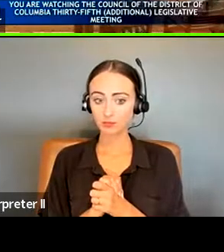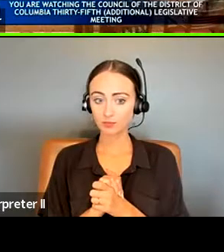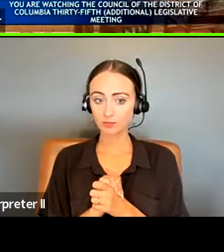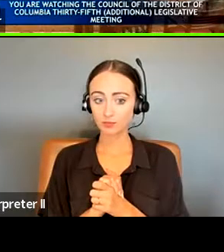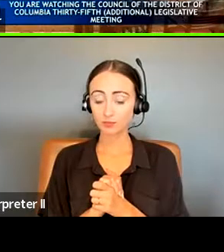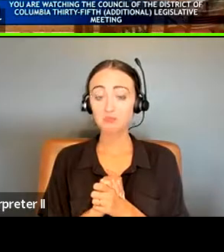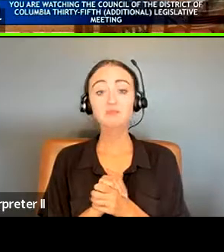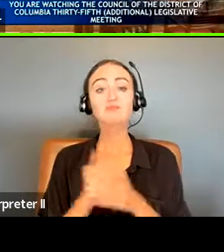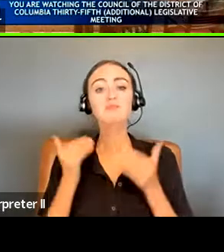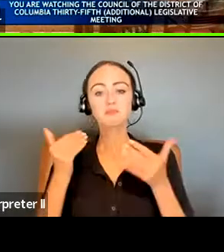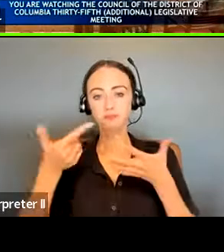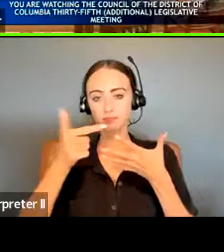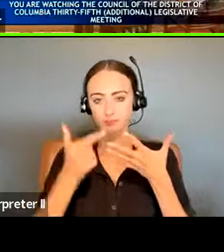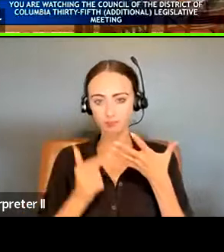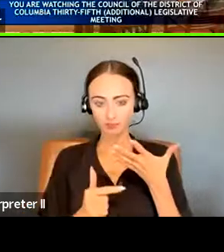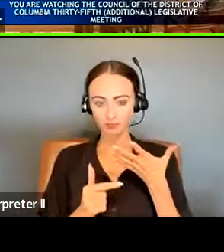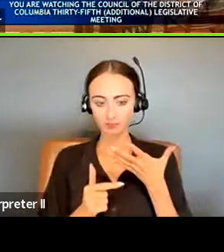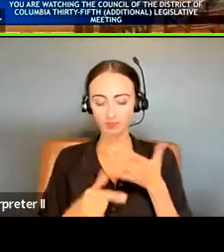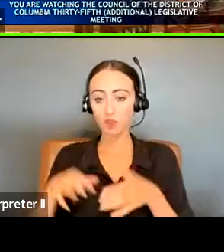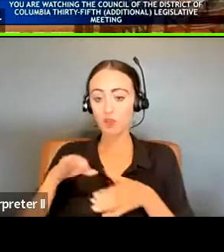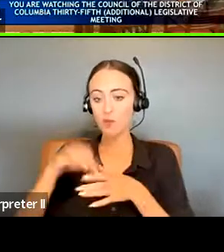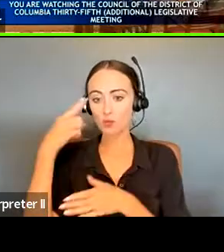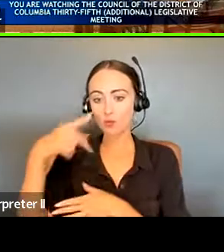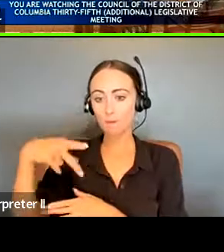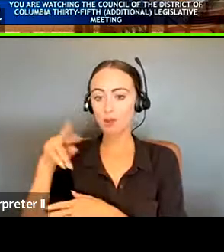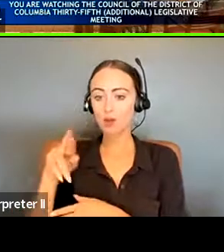Madam Secretary, would you call the roll? The vote is on PR